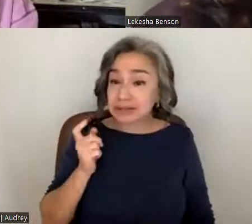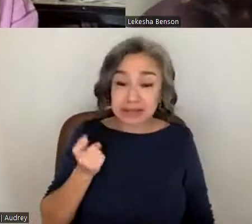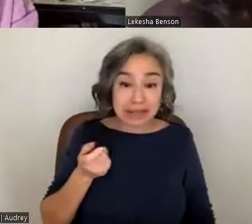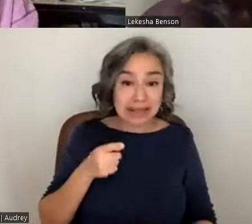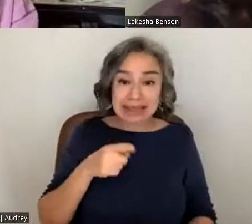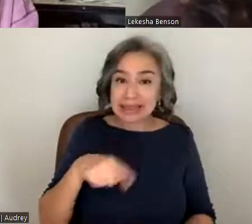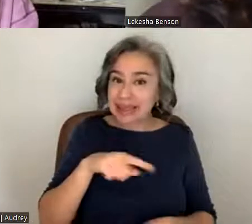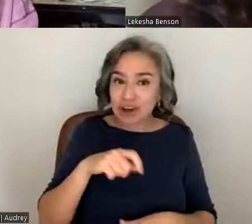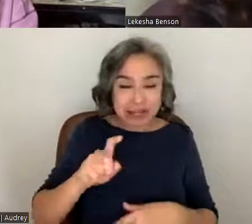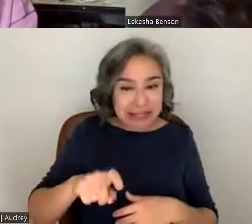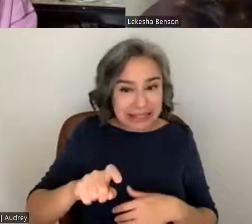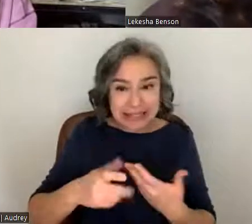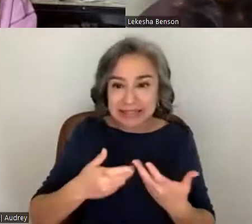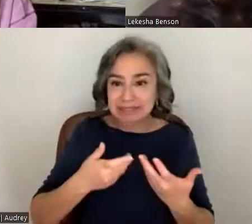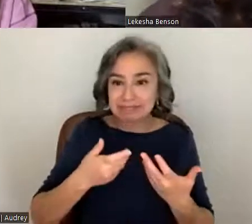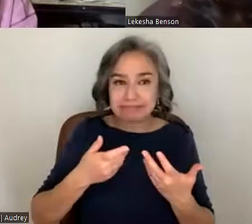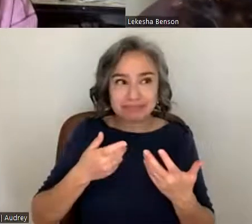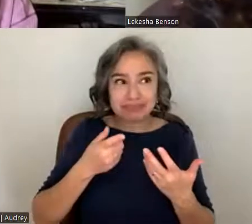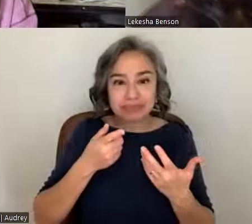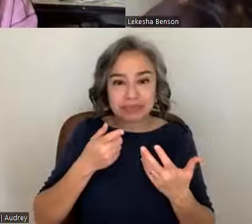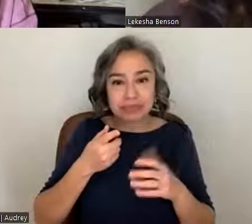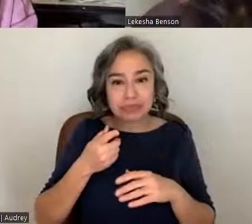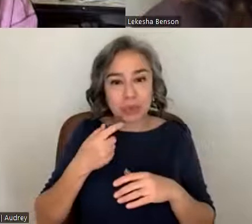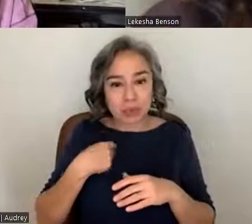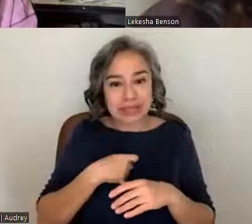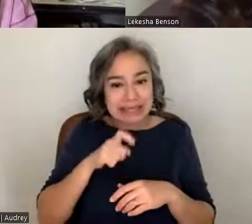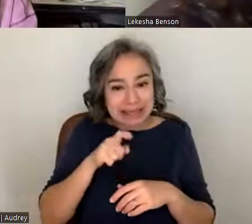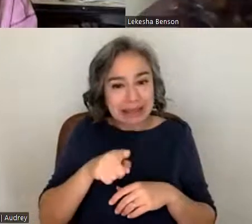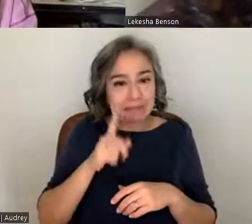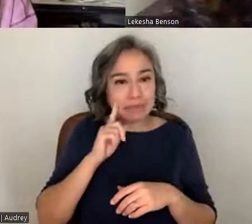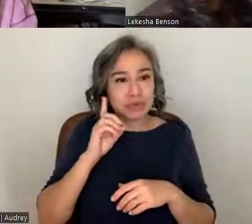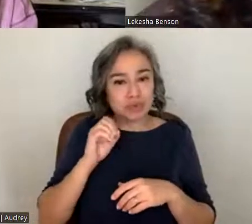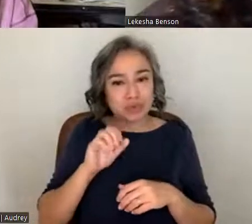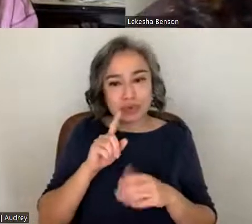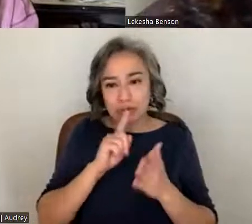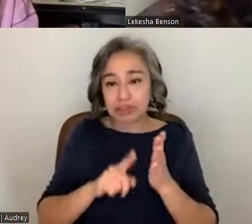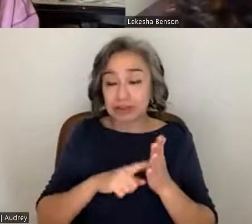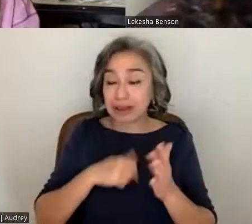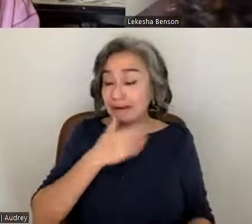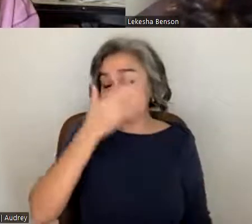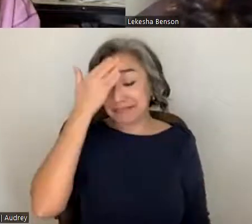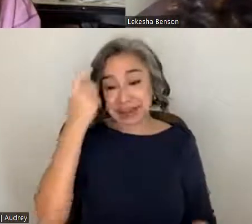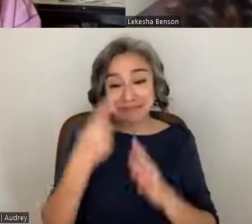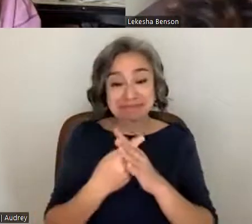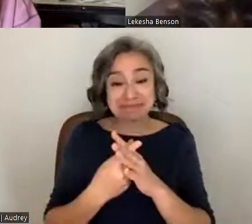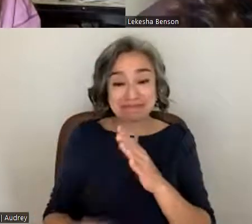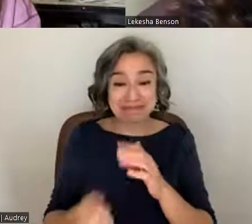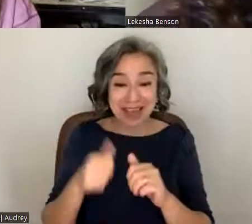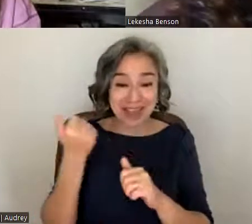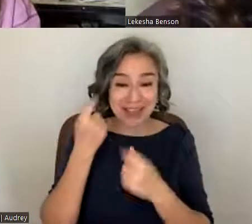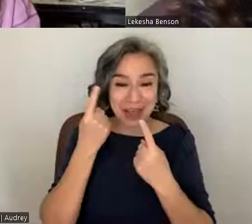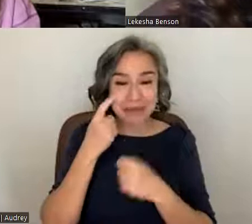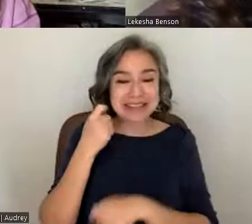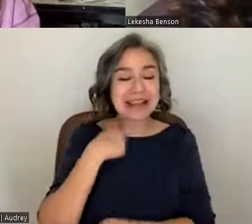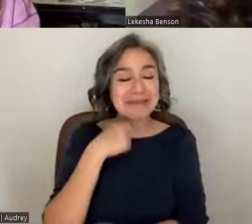needed for us to even do the research. But, and I forgot what I was gonna say before that, because I'm